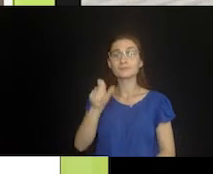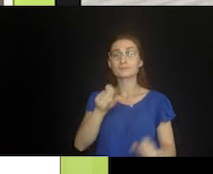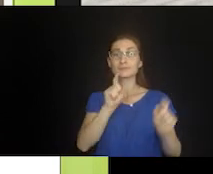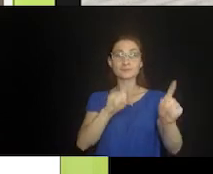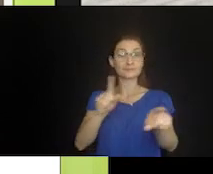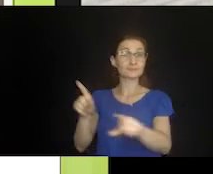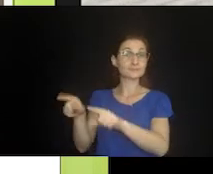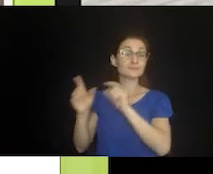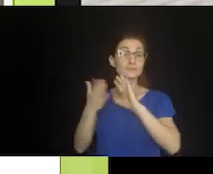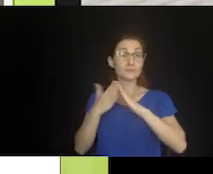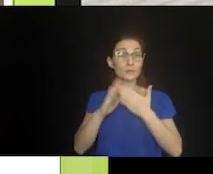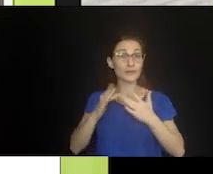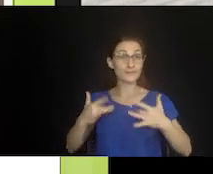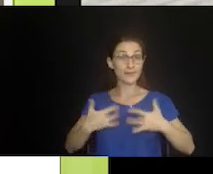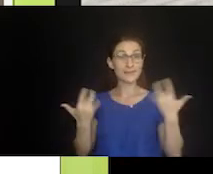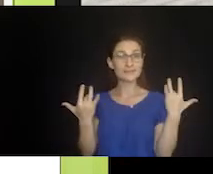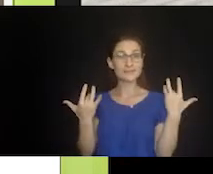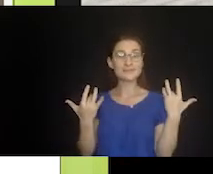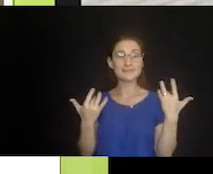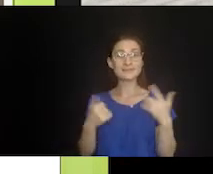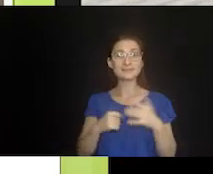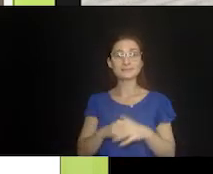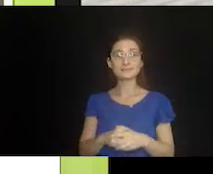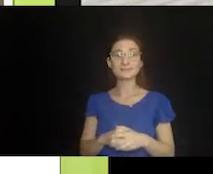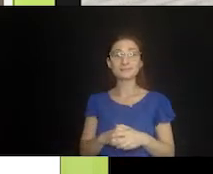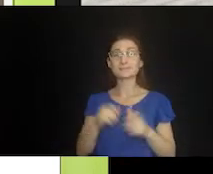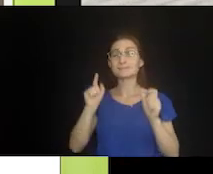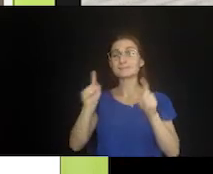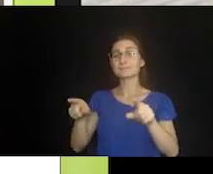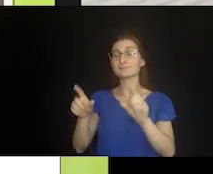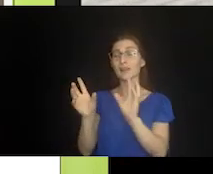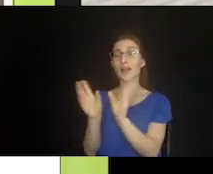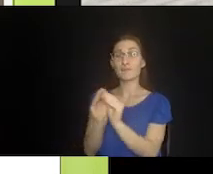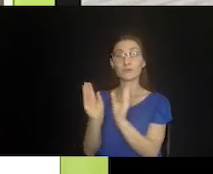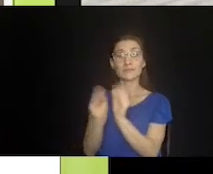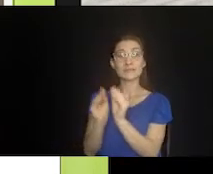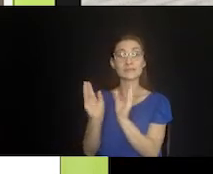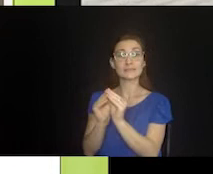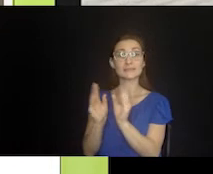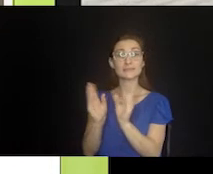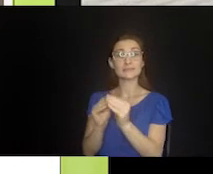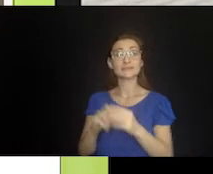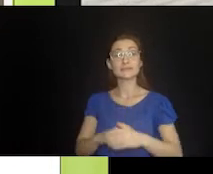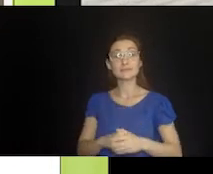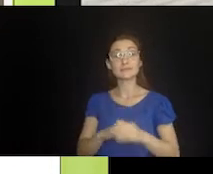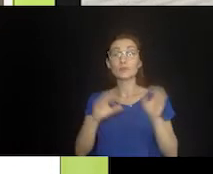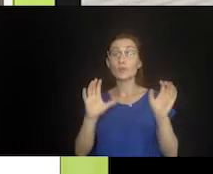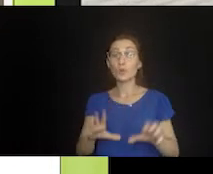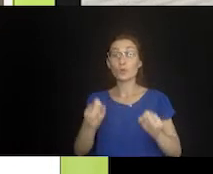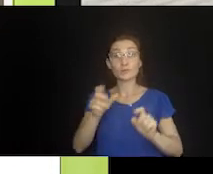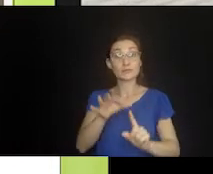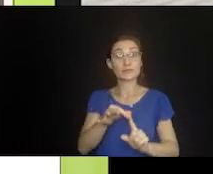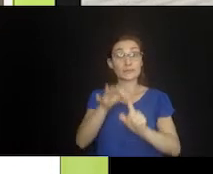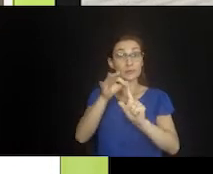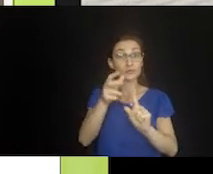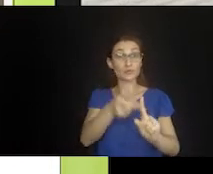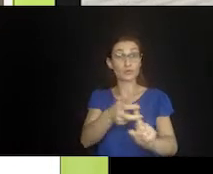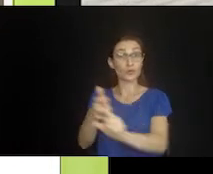organization as well. But you want to attend those community events like we talked about, attend